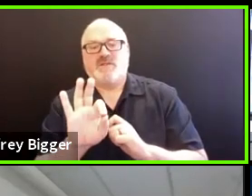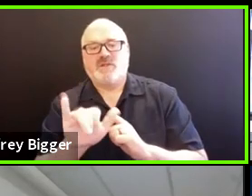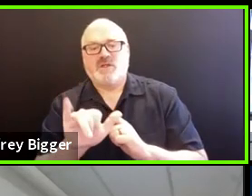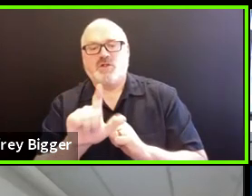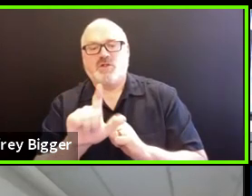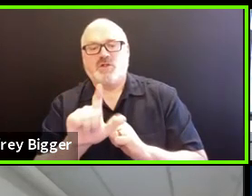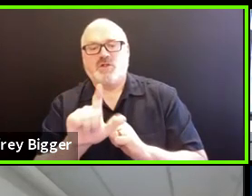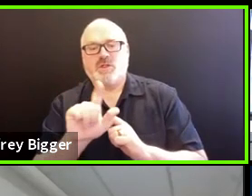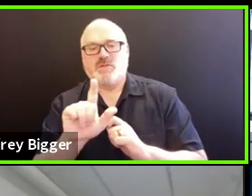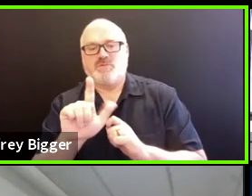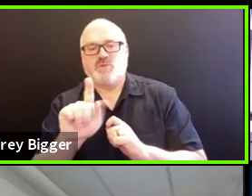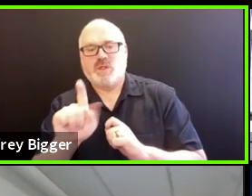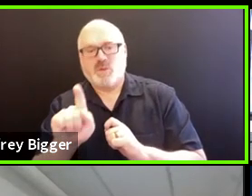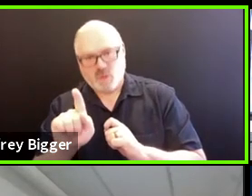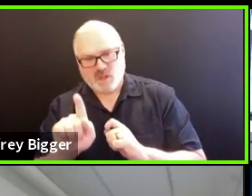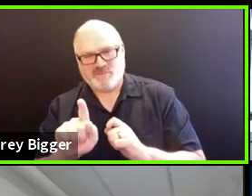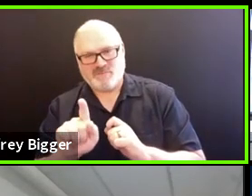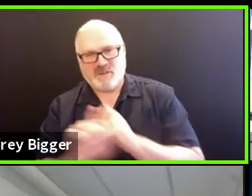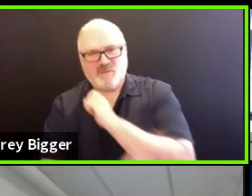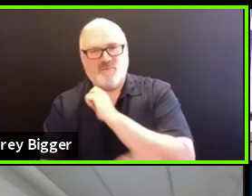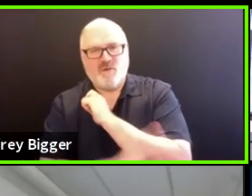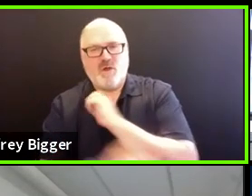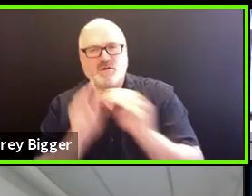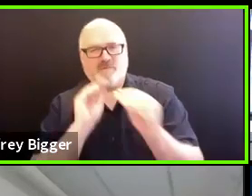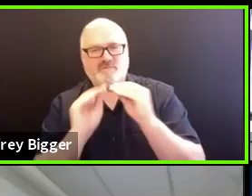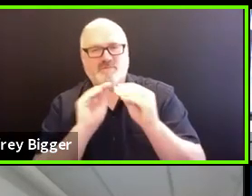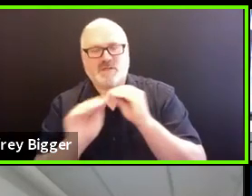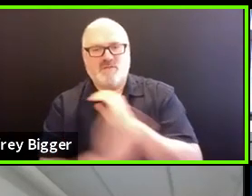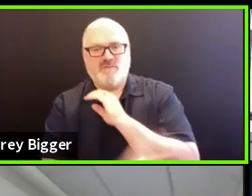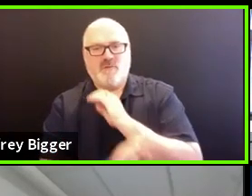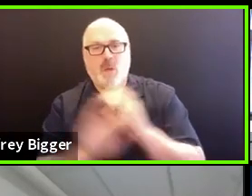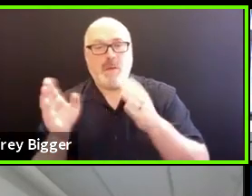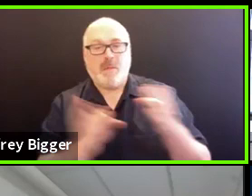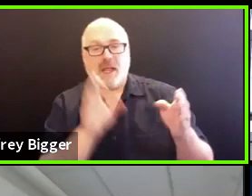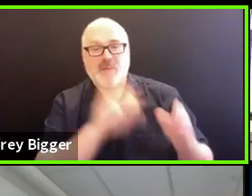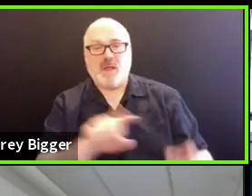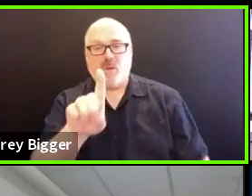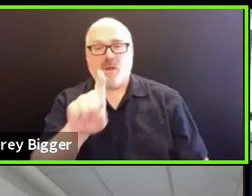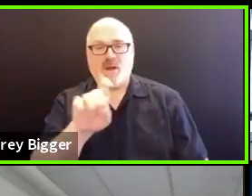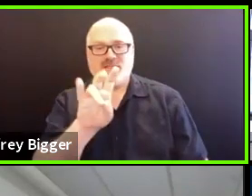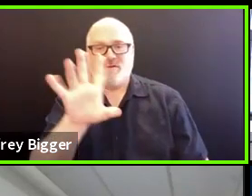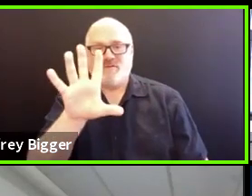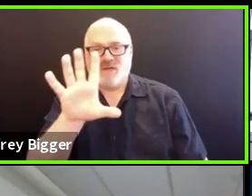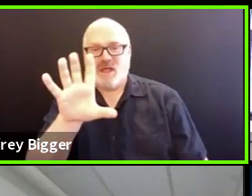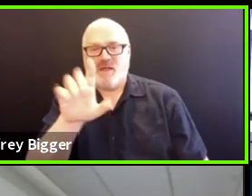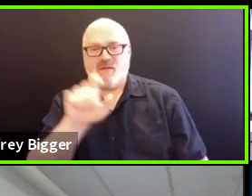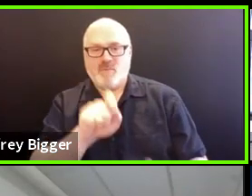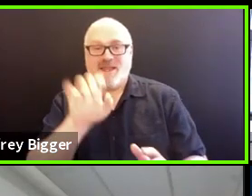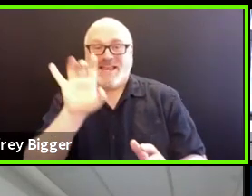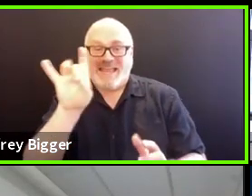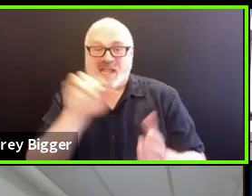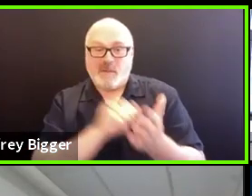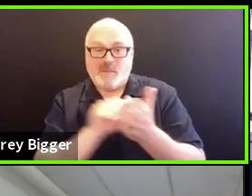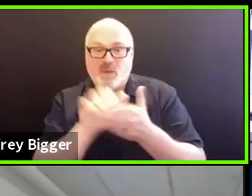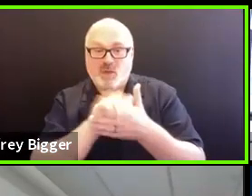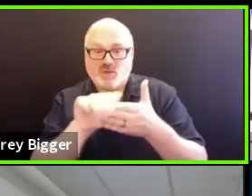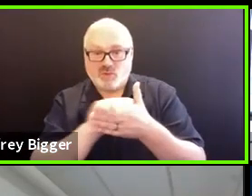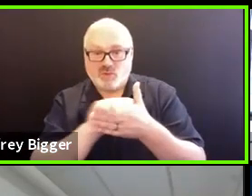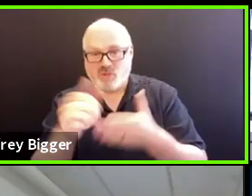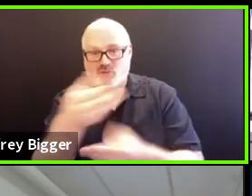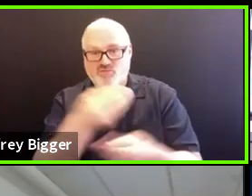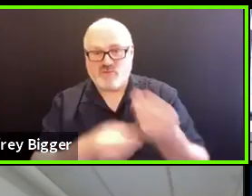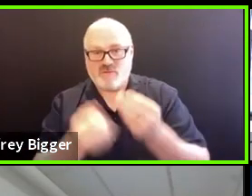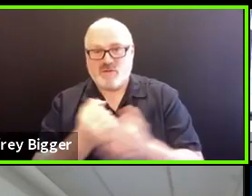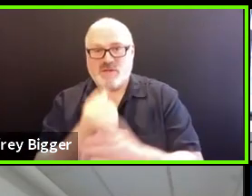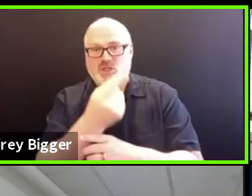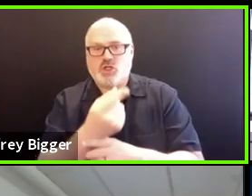towards the later part of September. We're planning for about $175.8 million in revenue next year, which is about